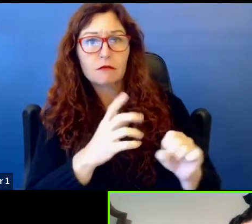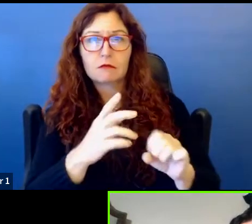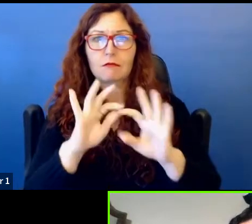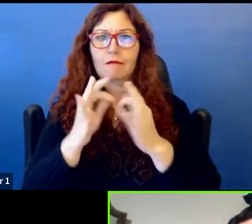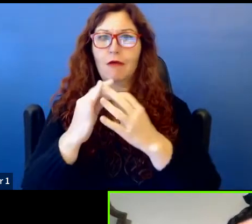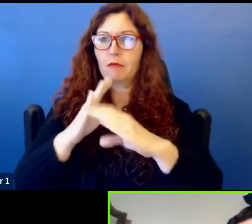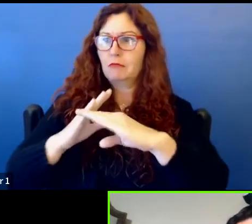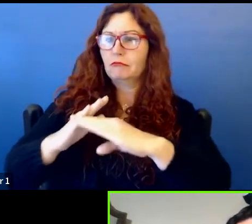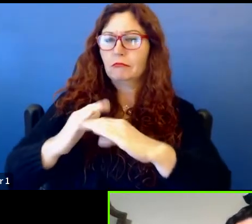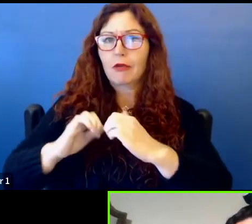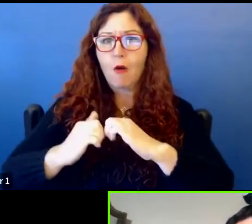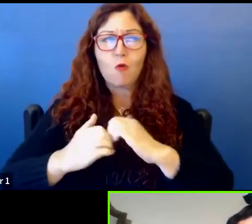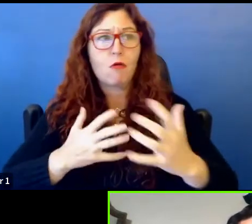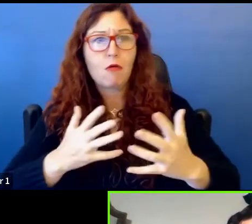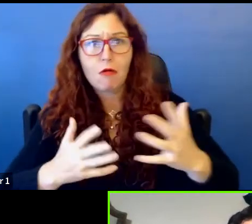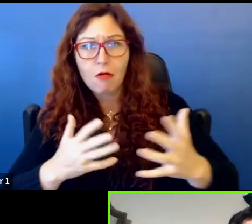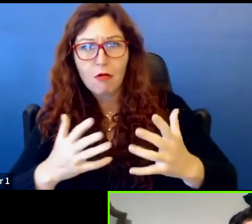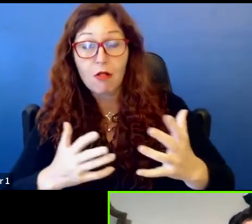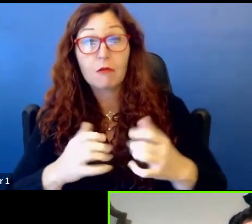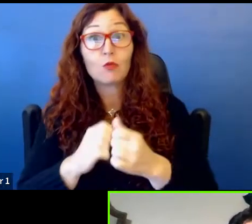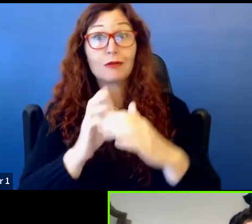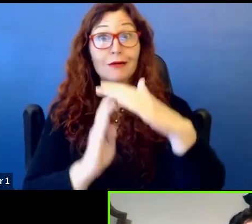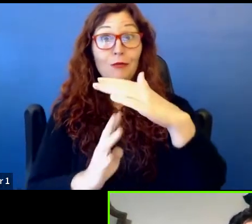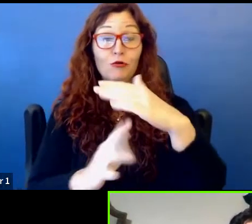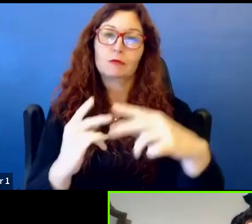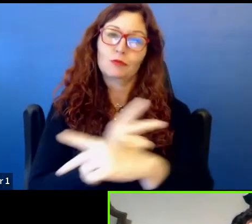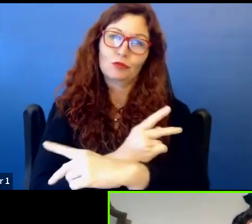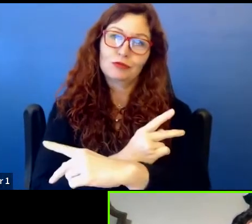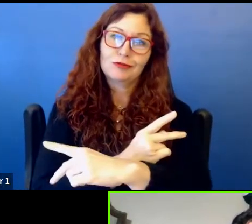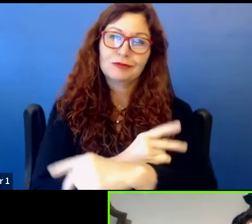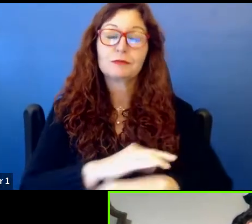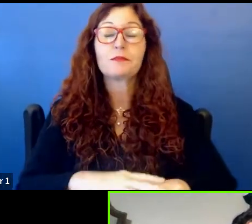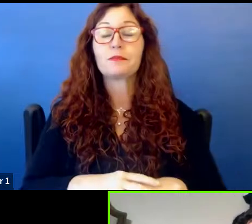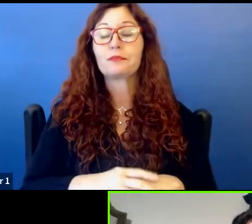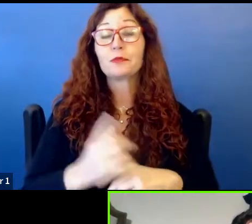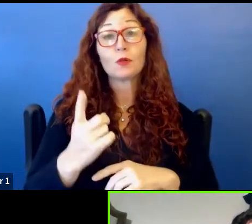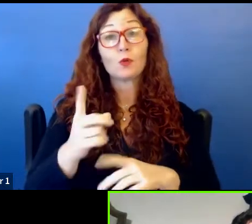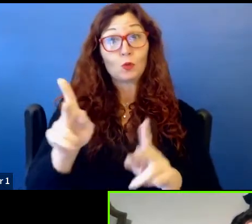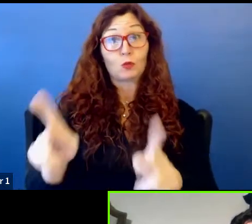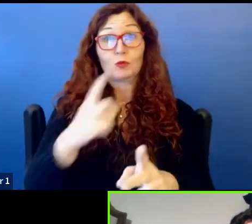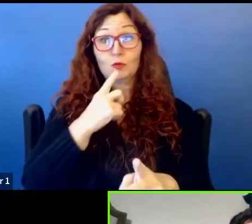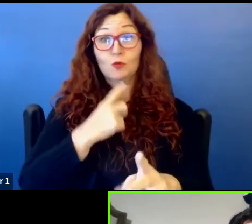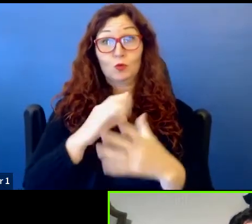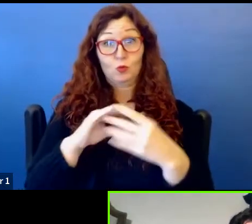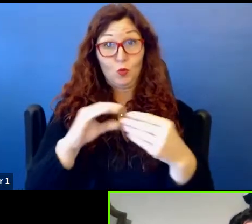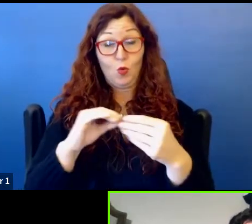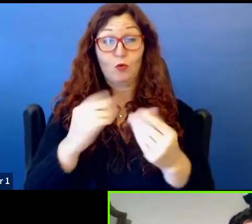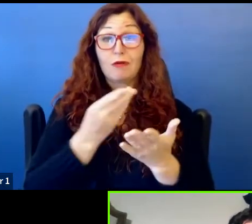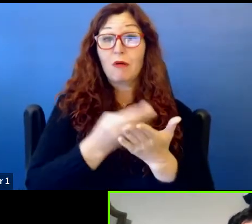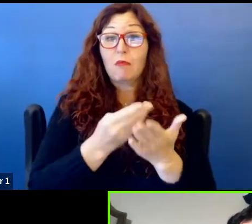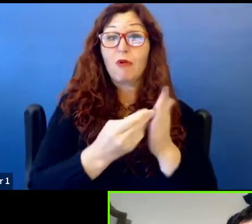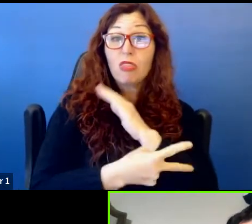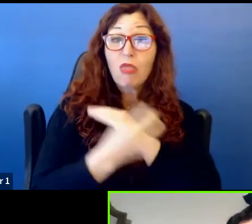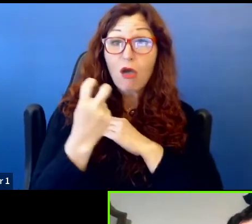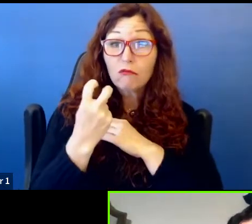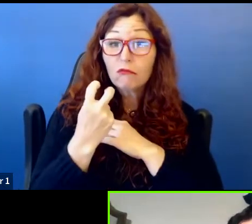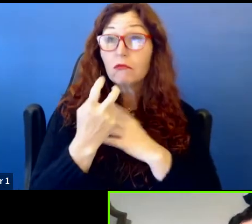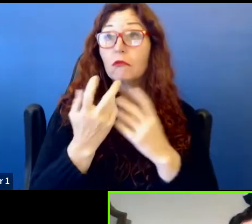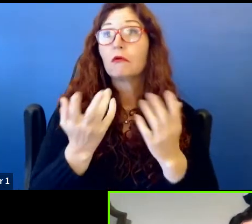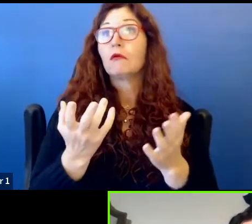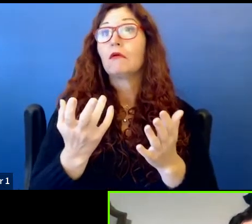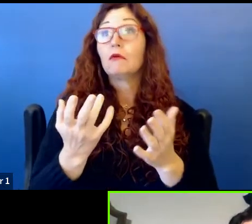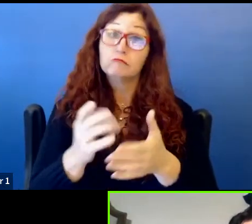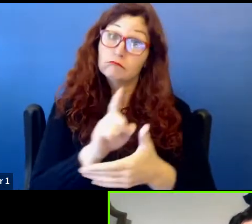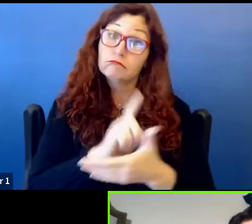hear um stories from our members who have experienced uh wage death and other forms of discrimination